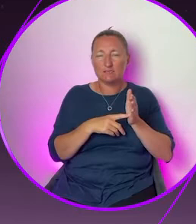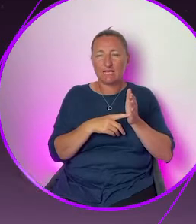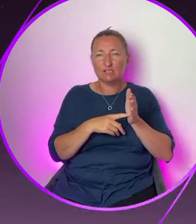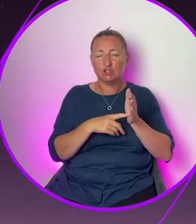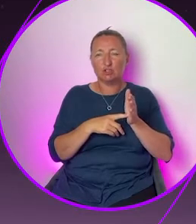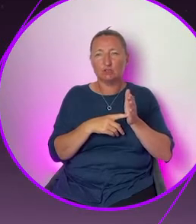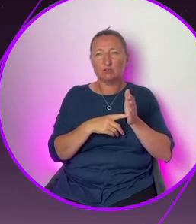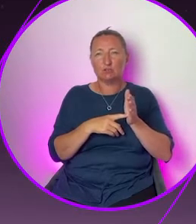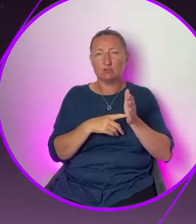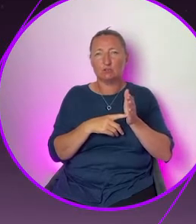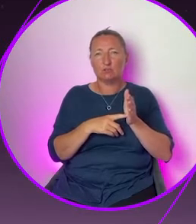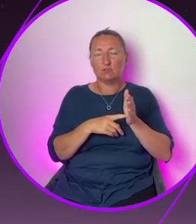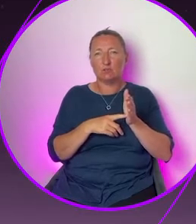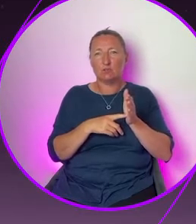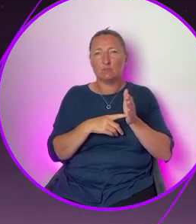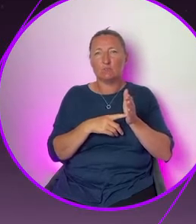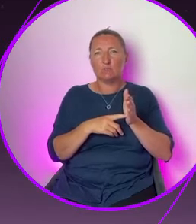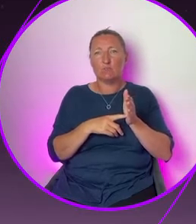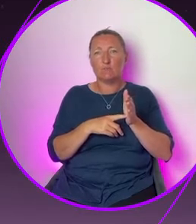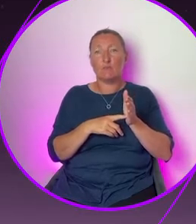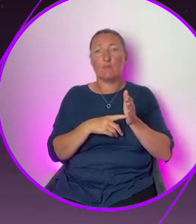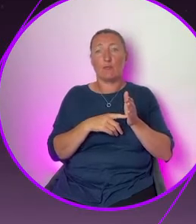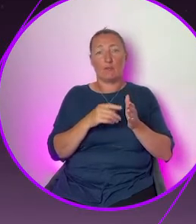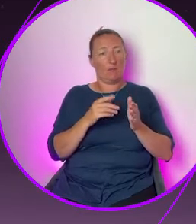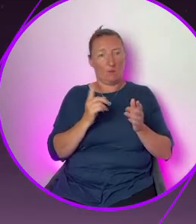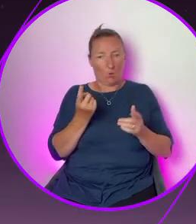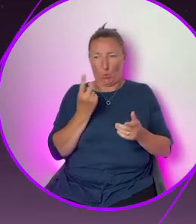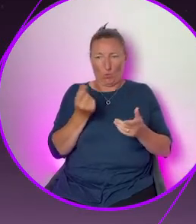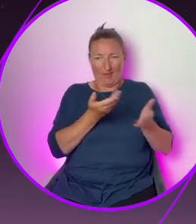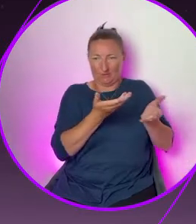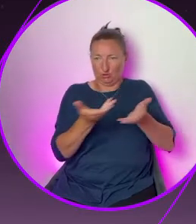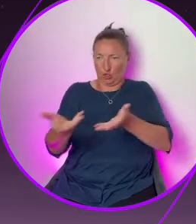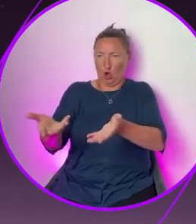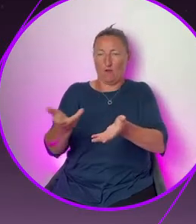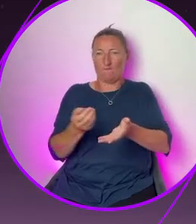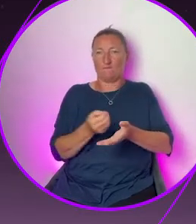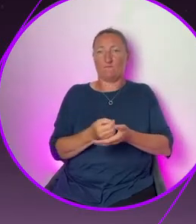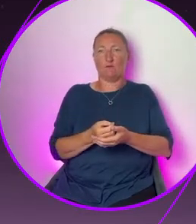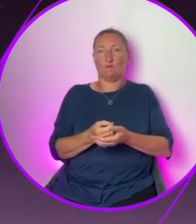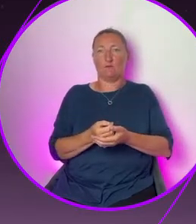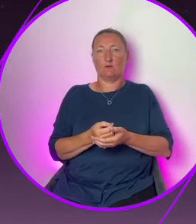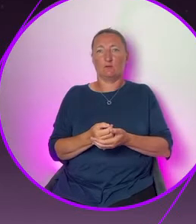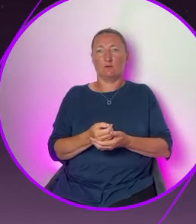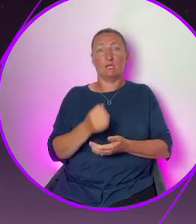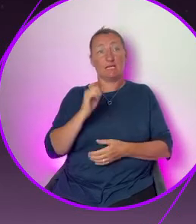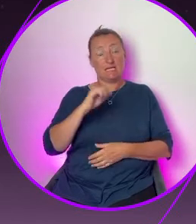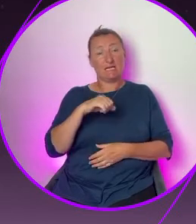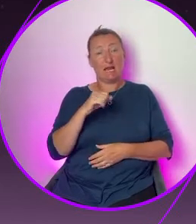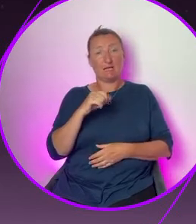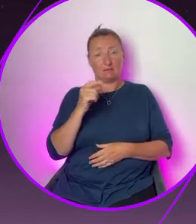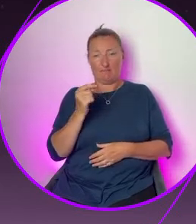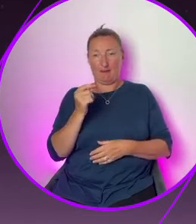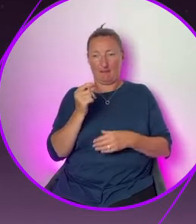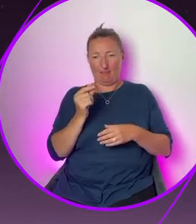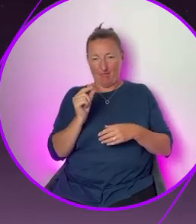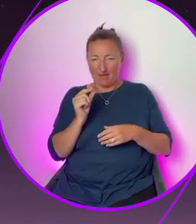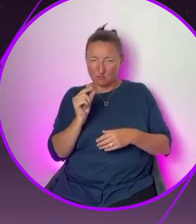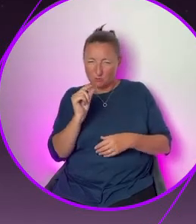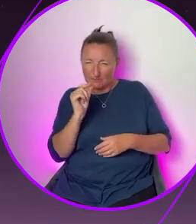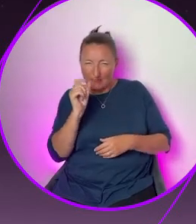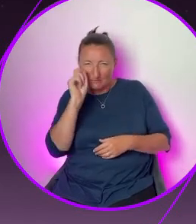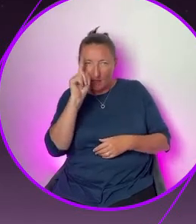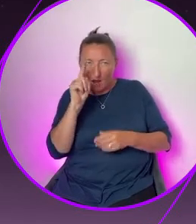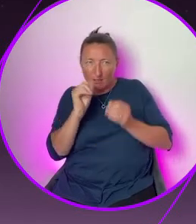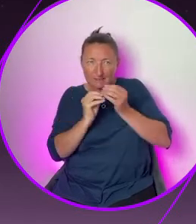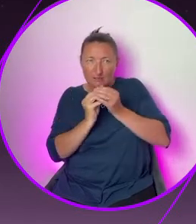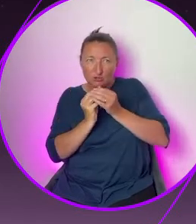wheel diagrams, are actually functions that they can serve. And they are, in fact, perhaps already serving in embryonic form. In order